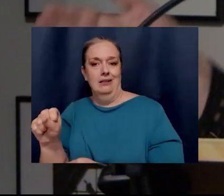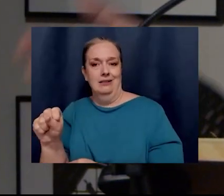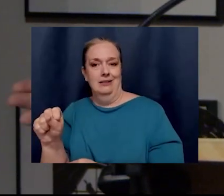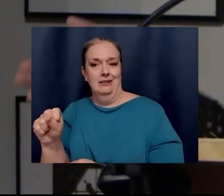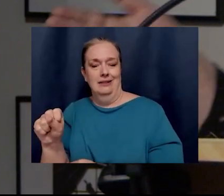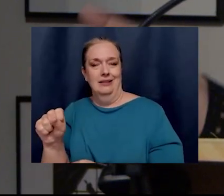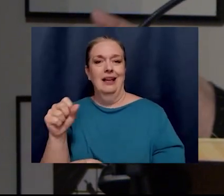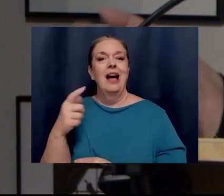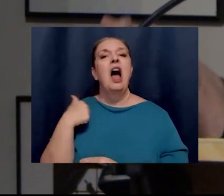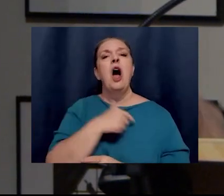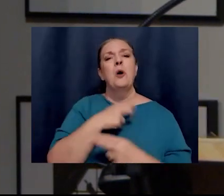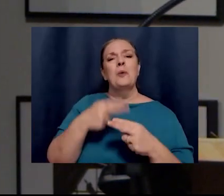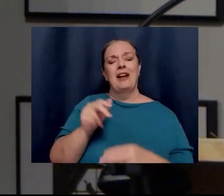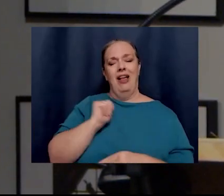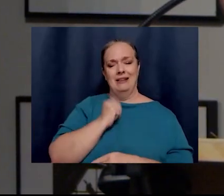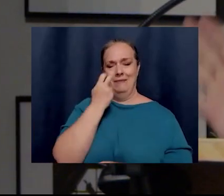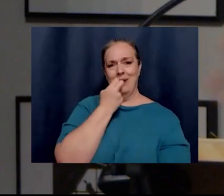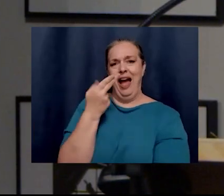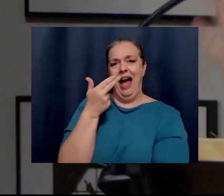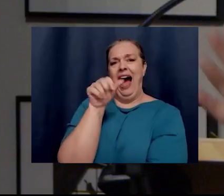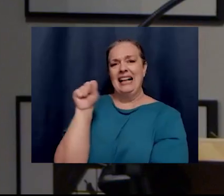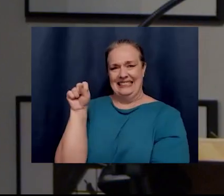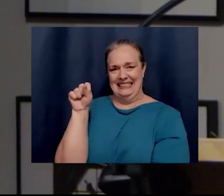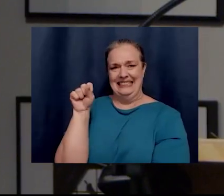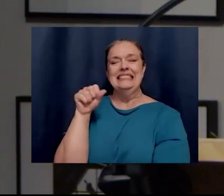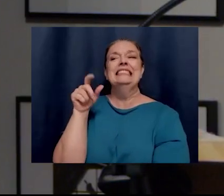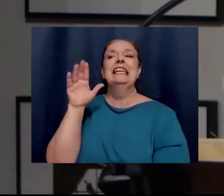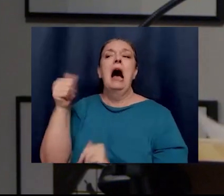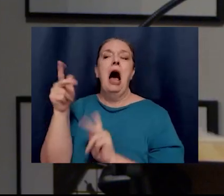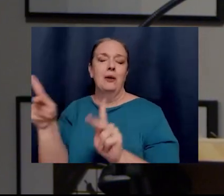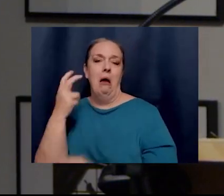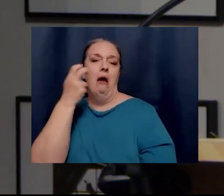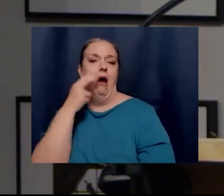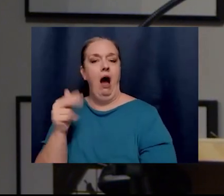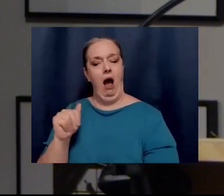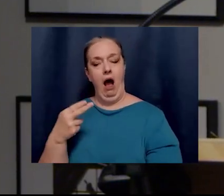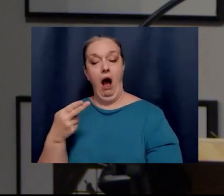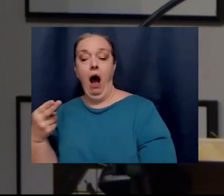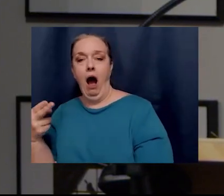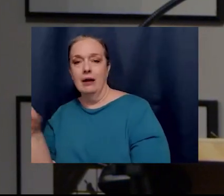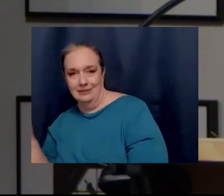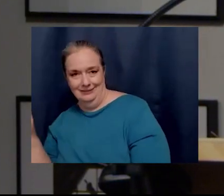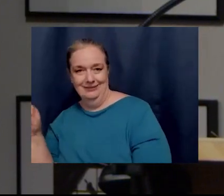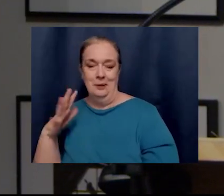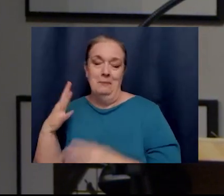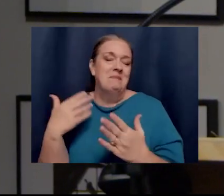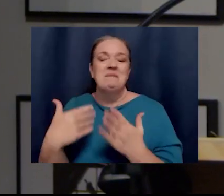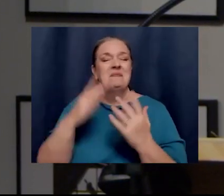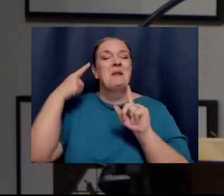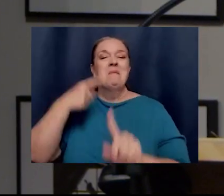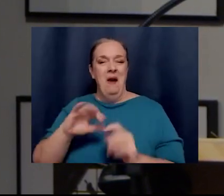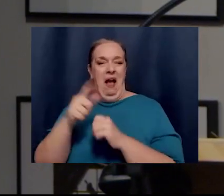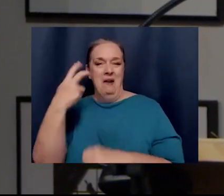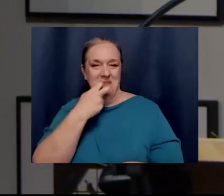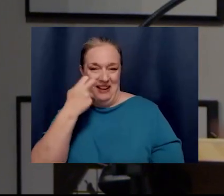HAHS, as other people sometimes call ourselves, up to interpretation, remains the leading voice and mentoring arm of